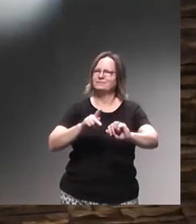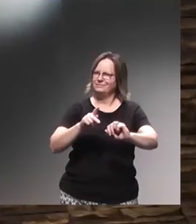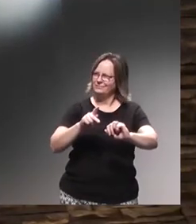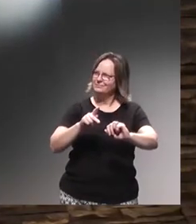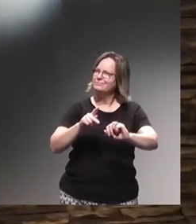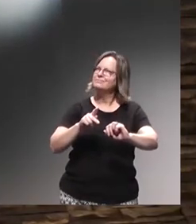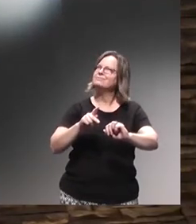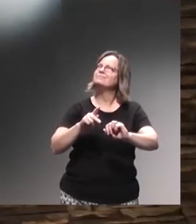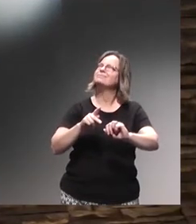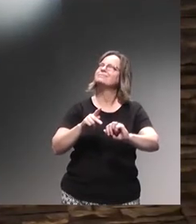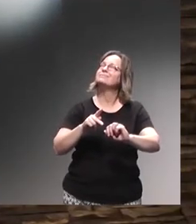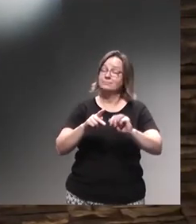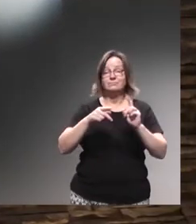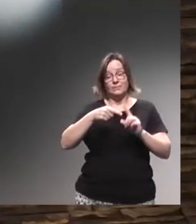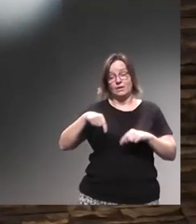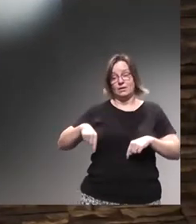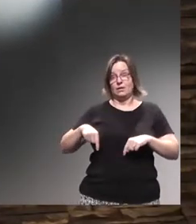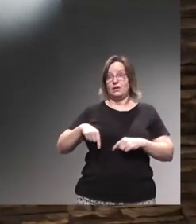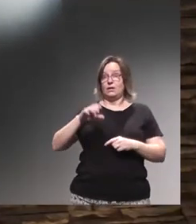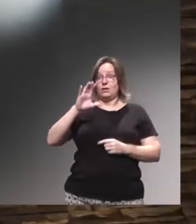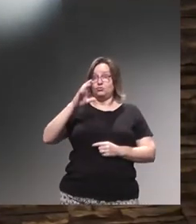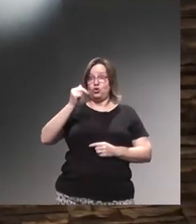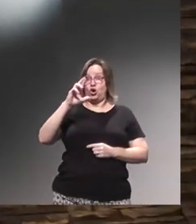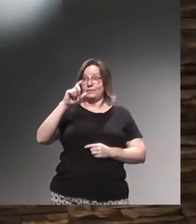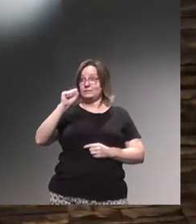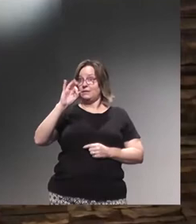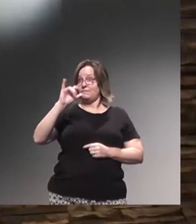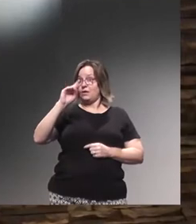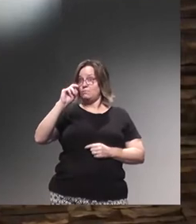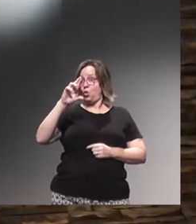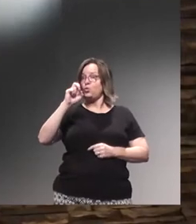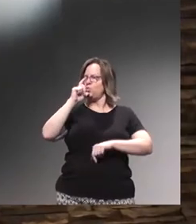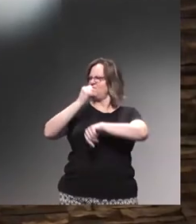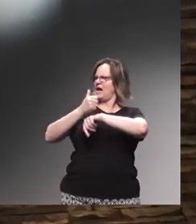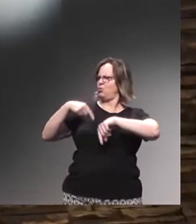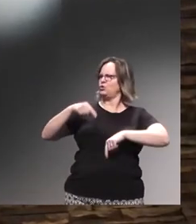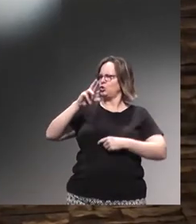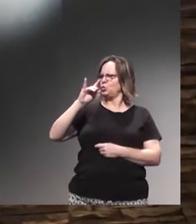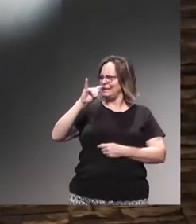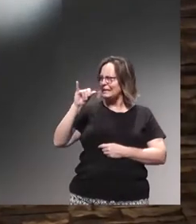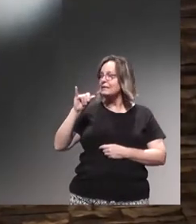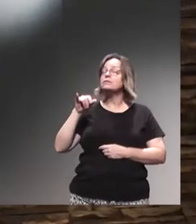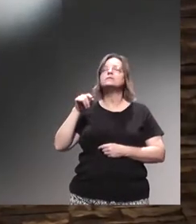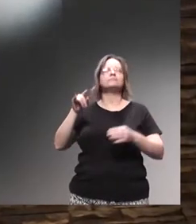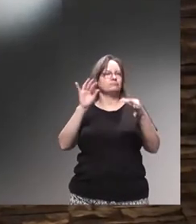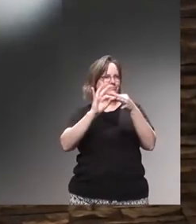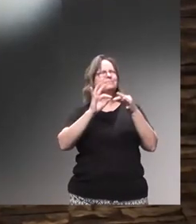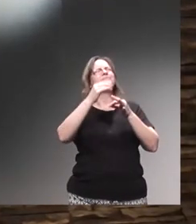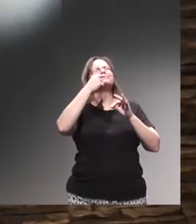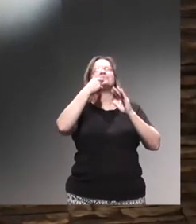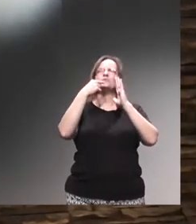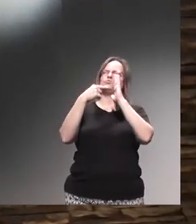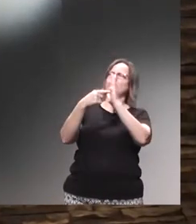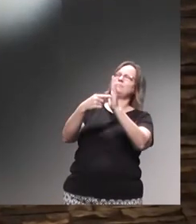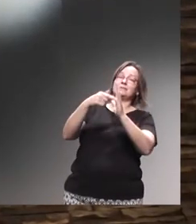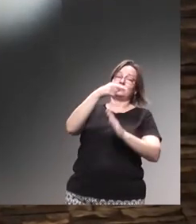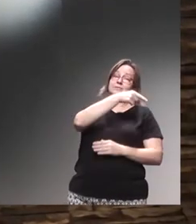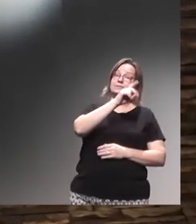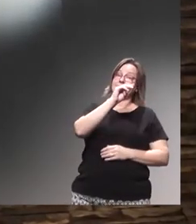He's a character that our co-founder, Charles Fillmore, said represents divine love as it shows up in